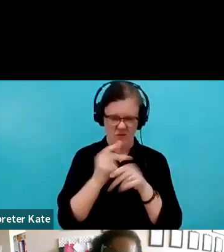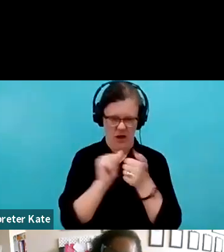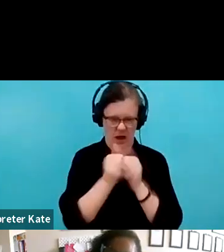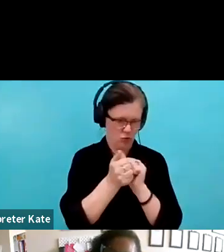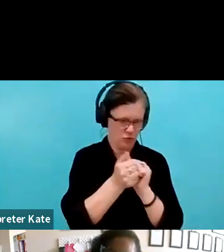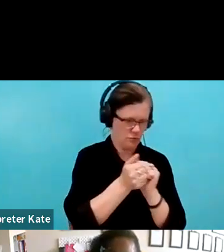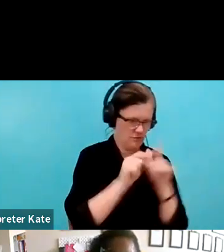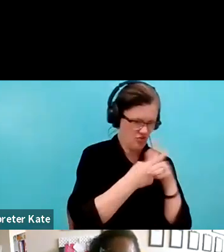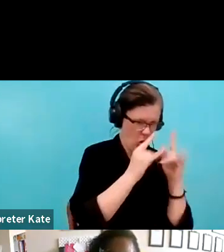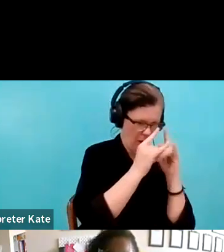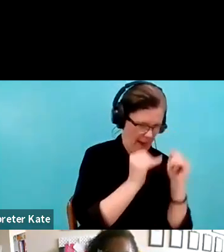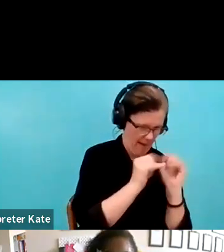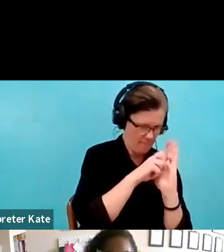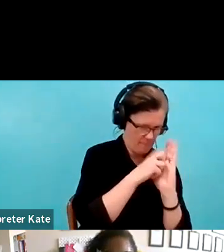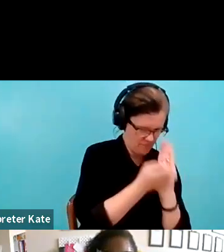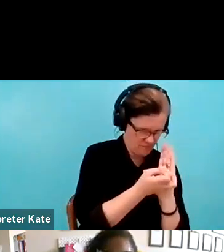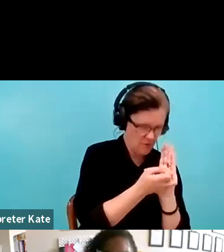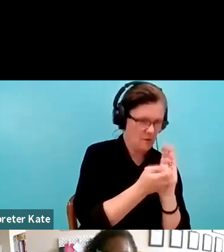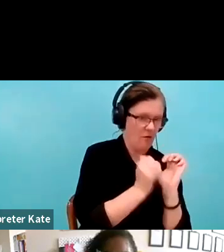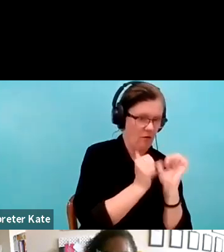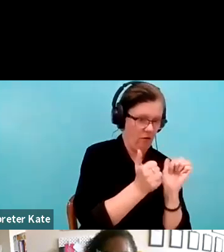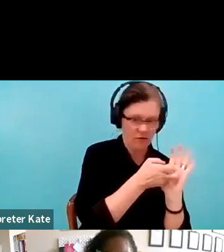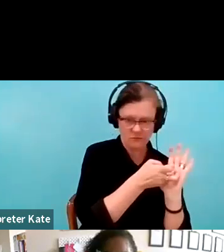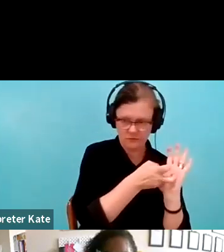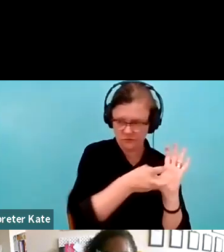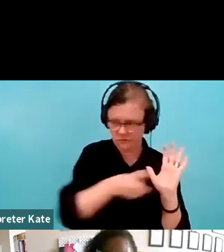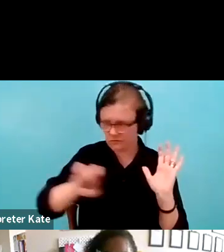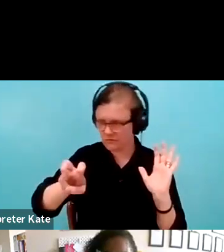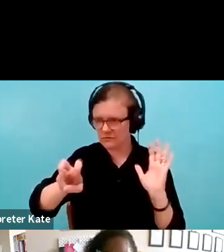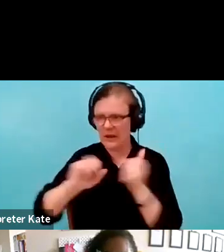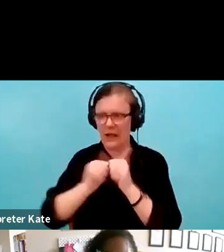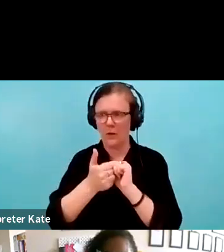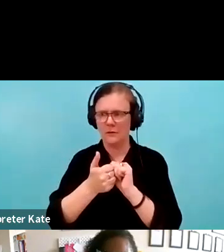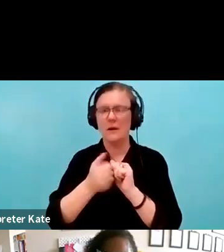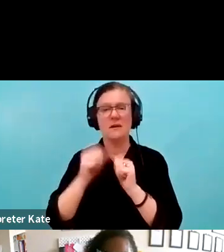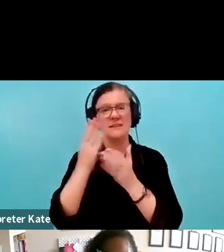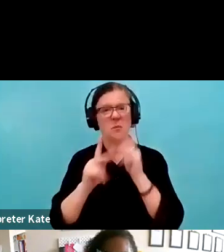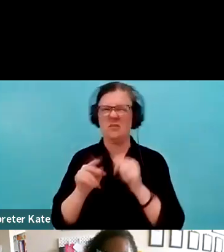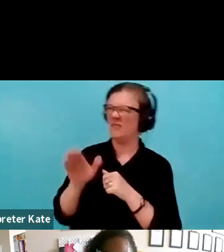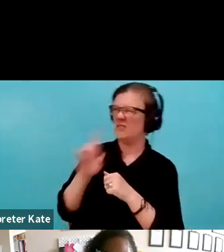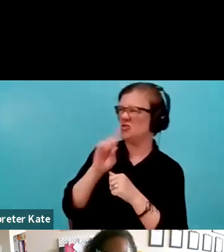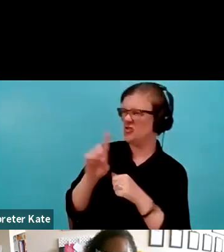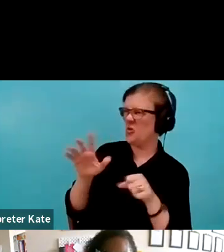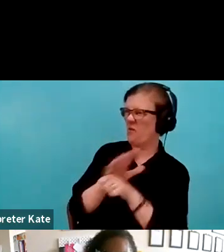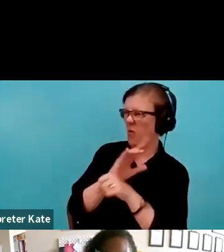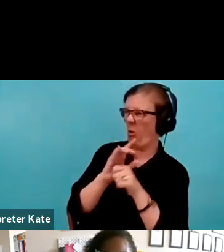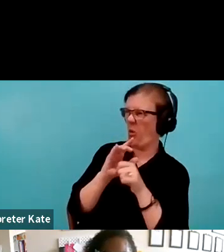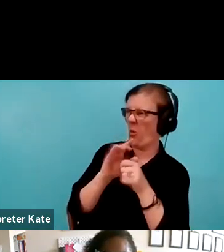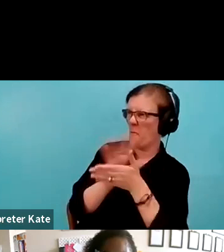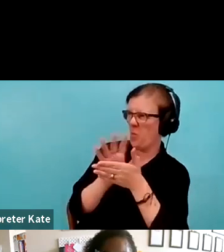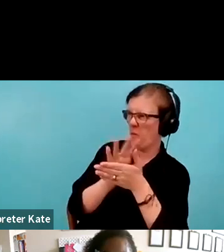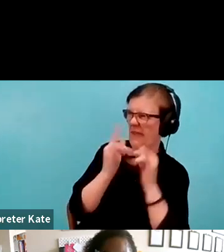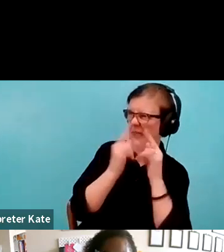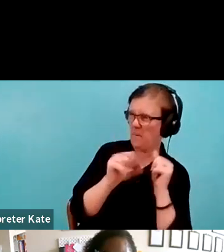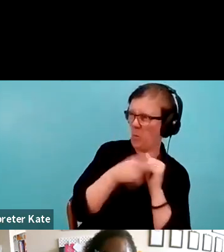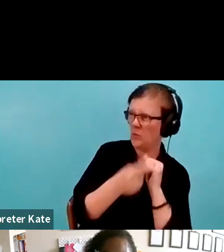to crack that one, to the extent that we had people coming back and saying like, well, are you sure maybe the whole film should be in the camp? Or, you know, is this